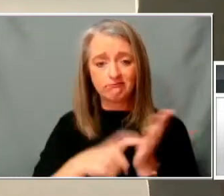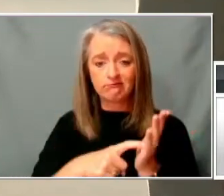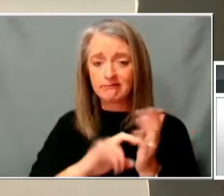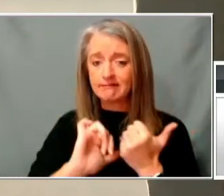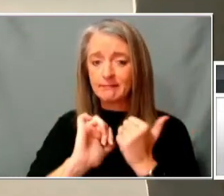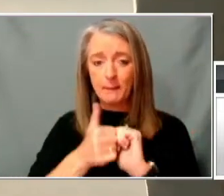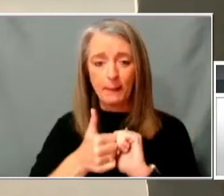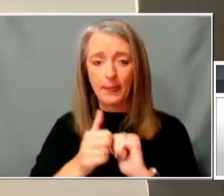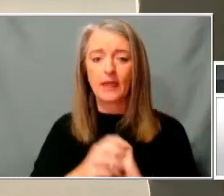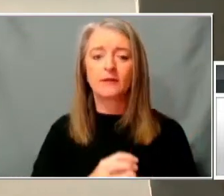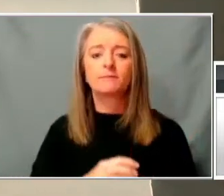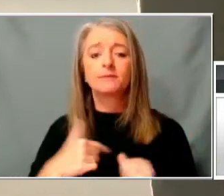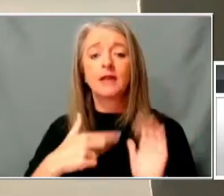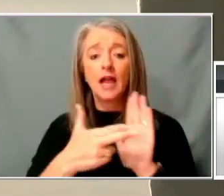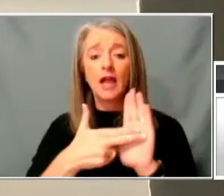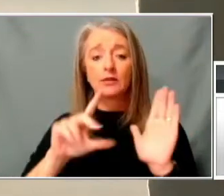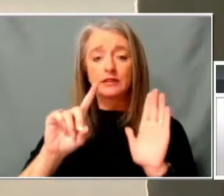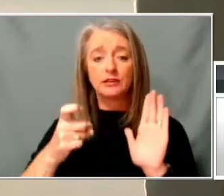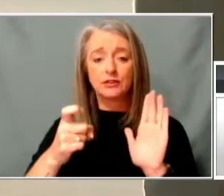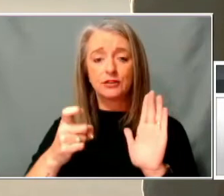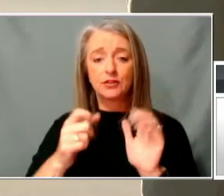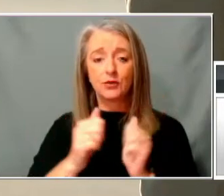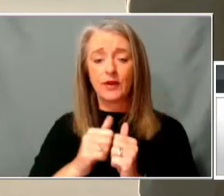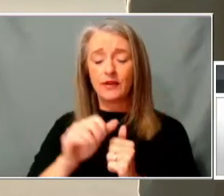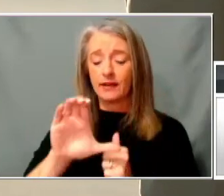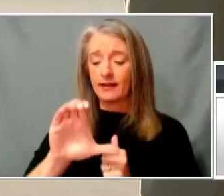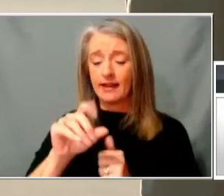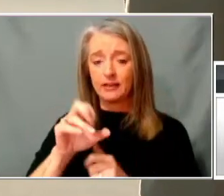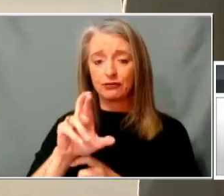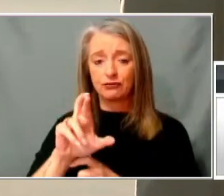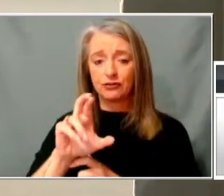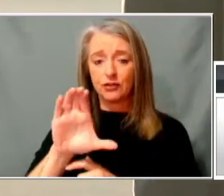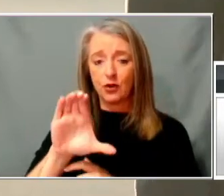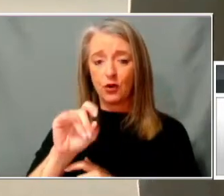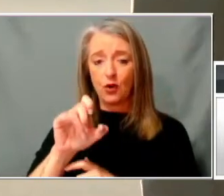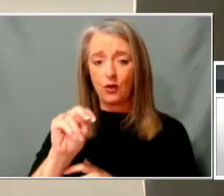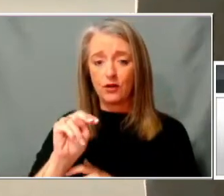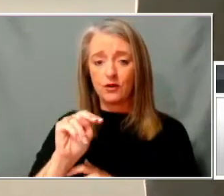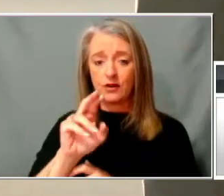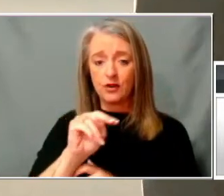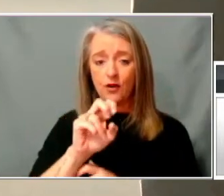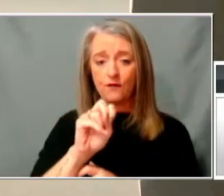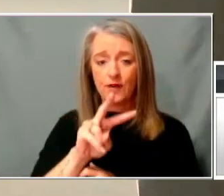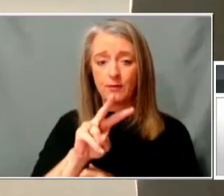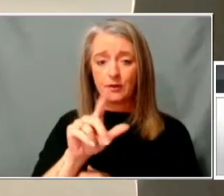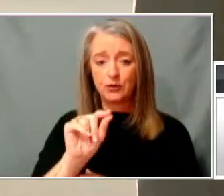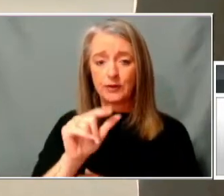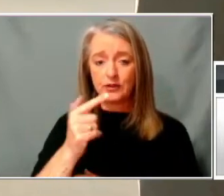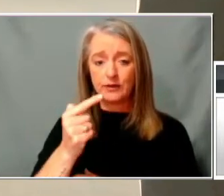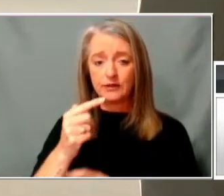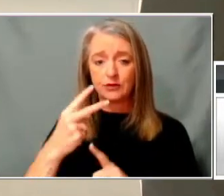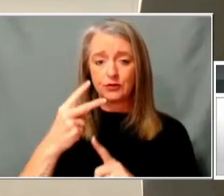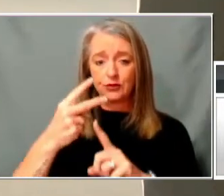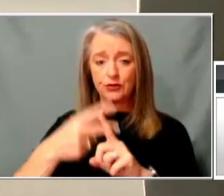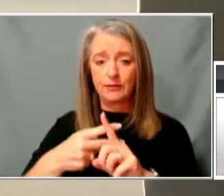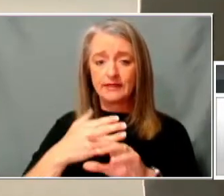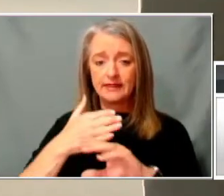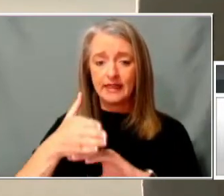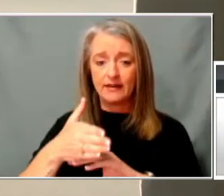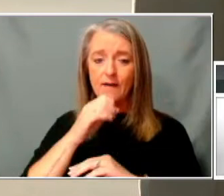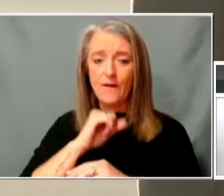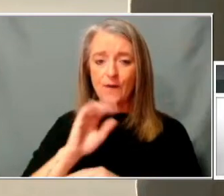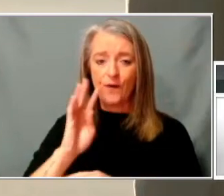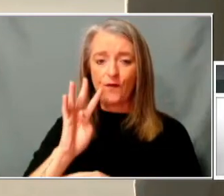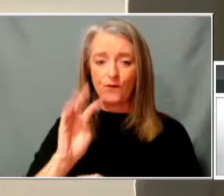was diagnosed with colorectal cancer in November of 2021, about 2 months after I turned